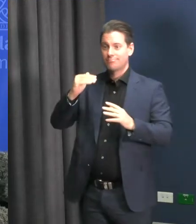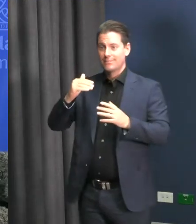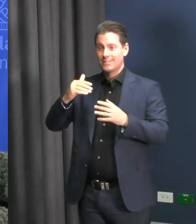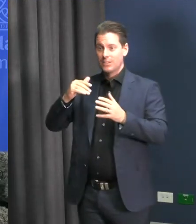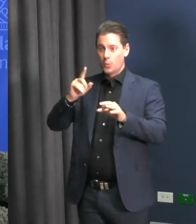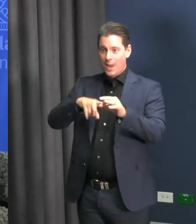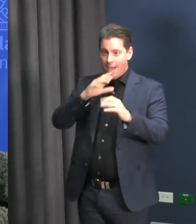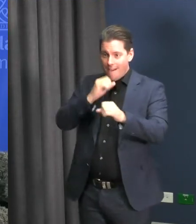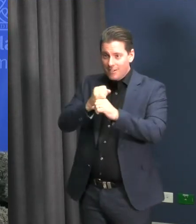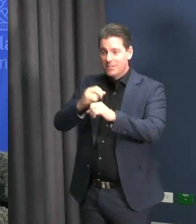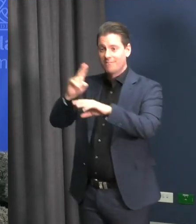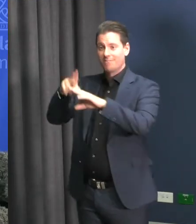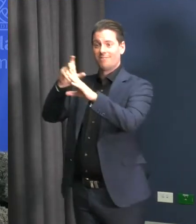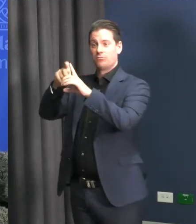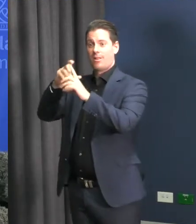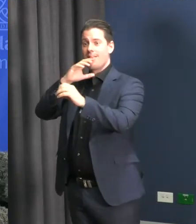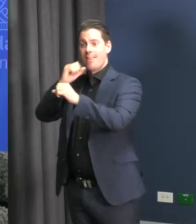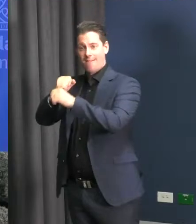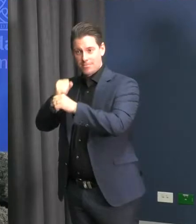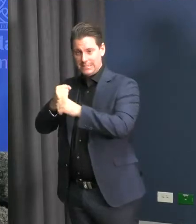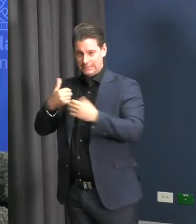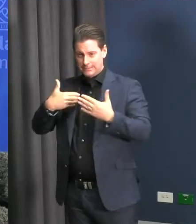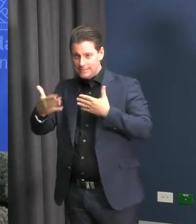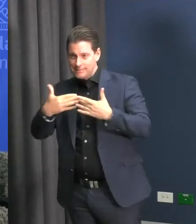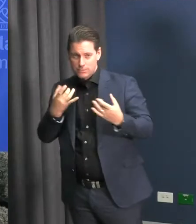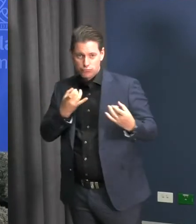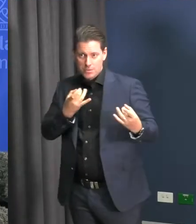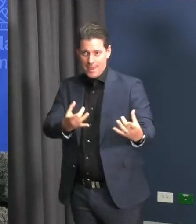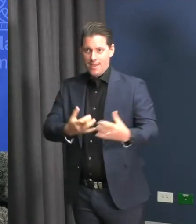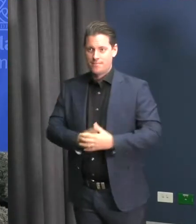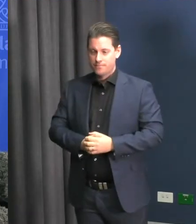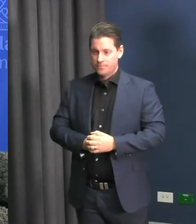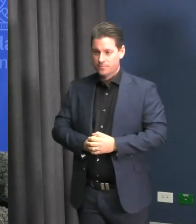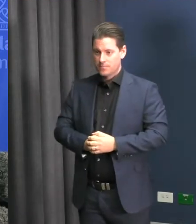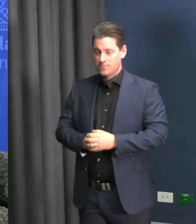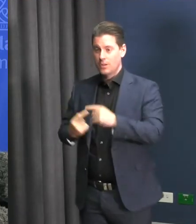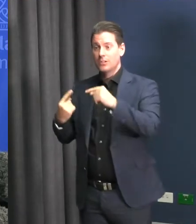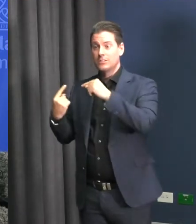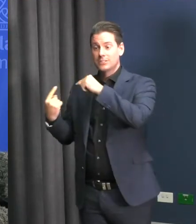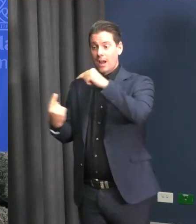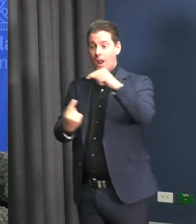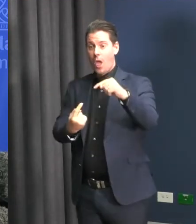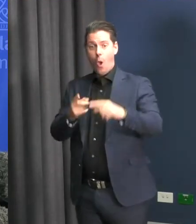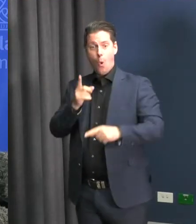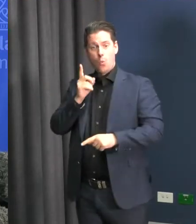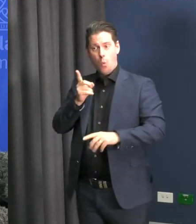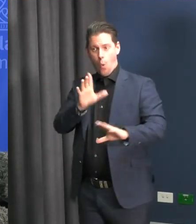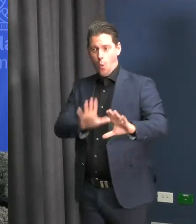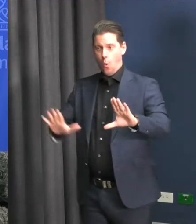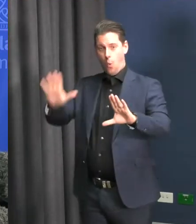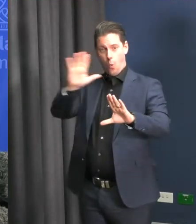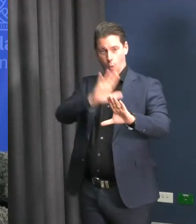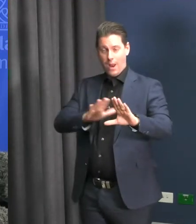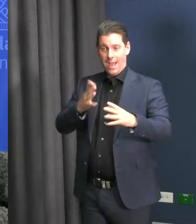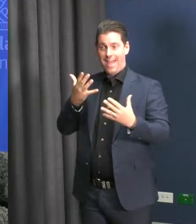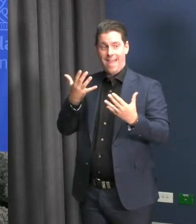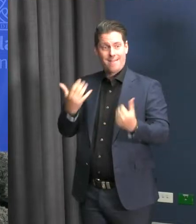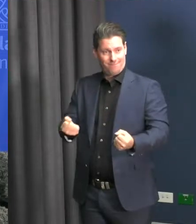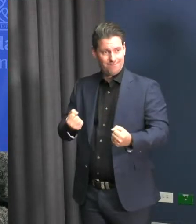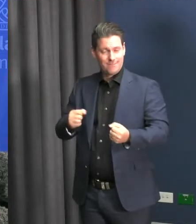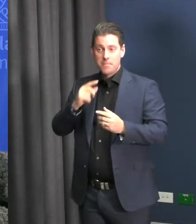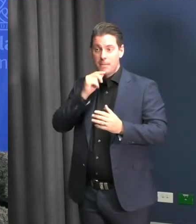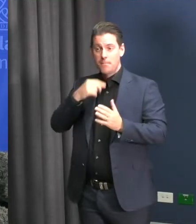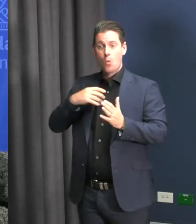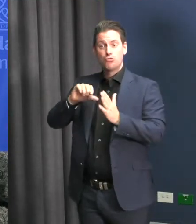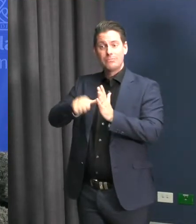state in a difficult period of time. A cyclone warning zone, it remains in place and it has tightened overnight in